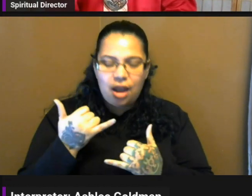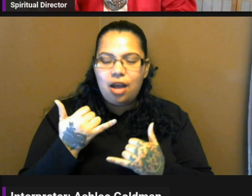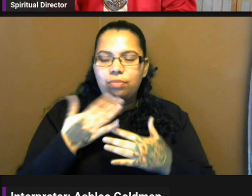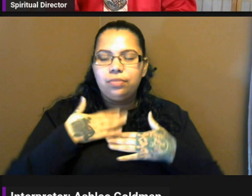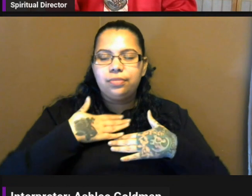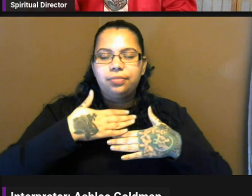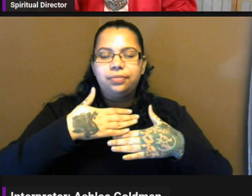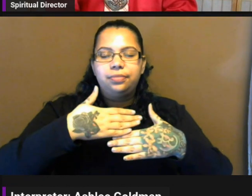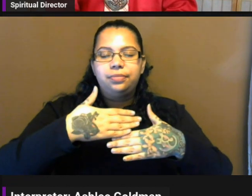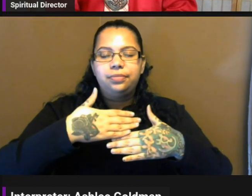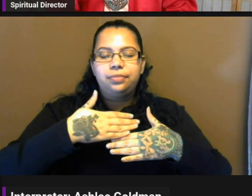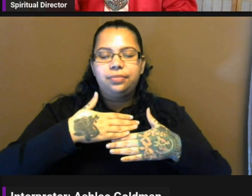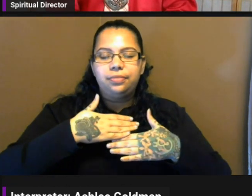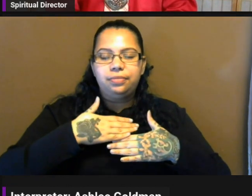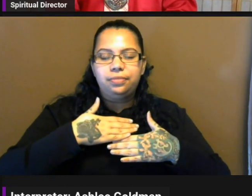Breathe.